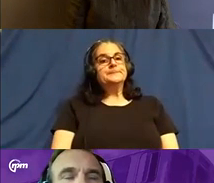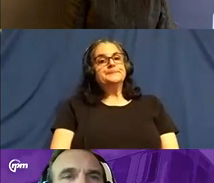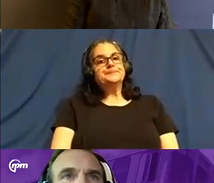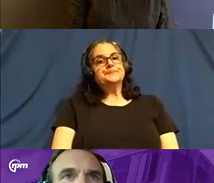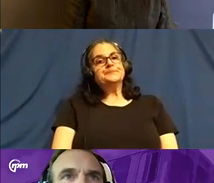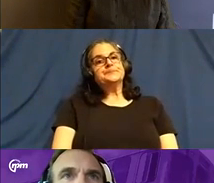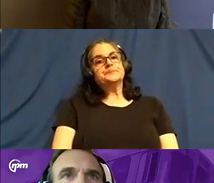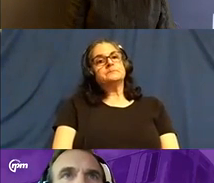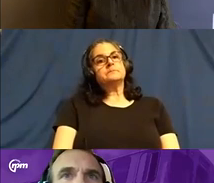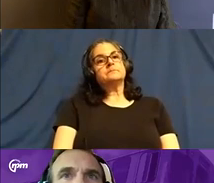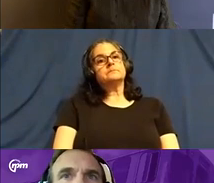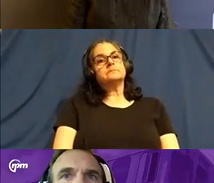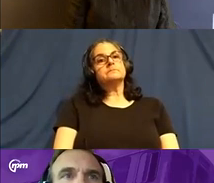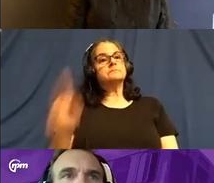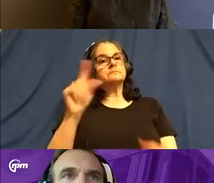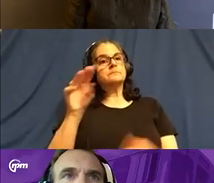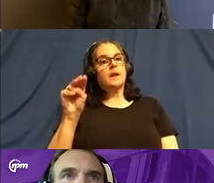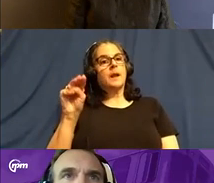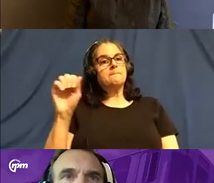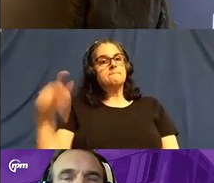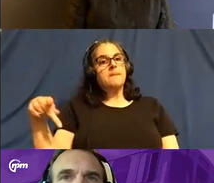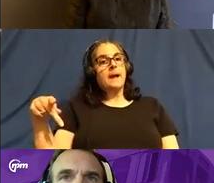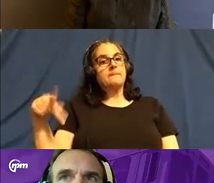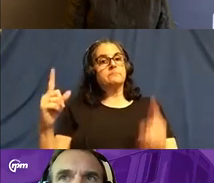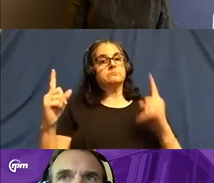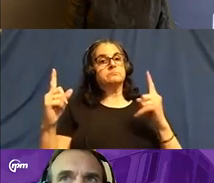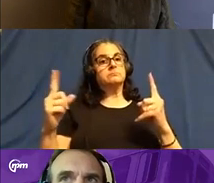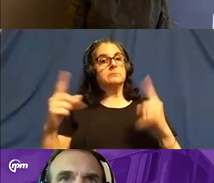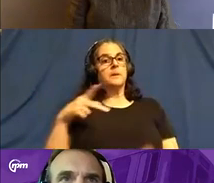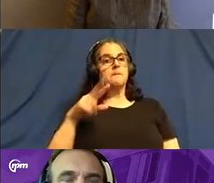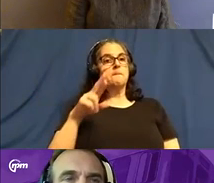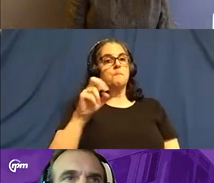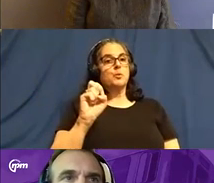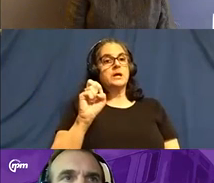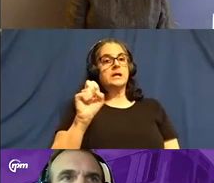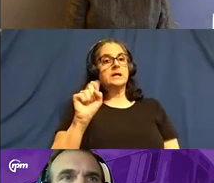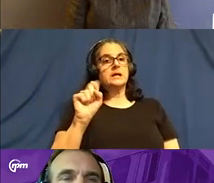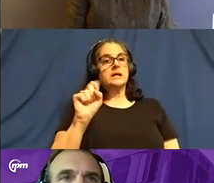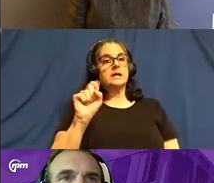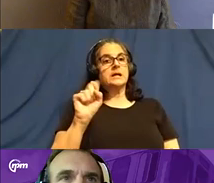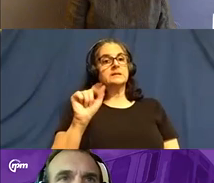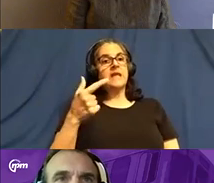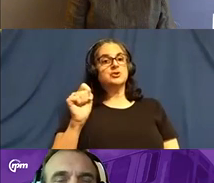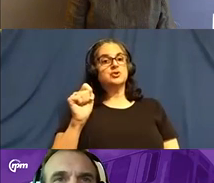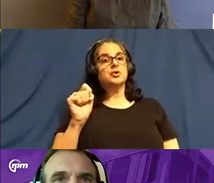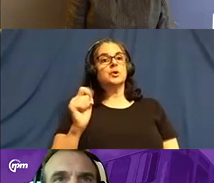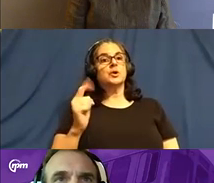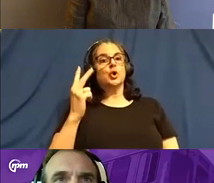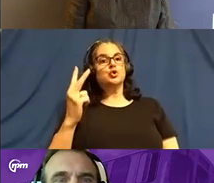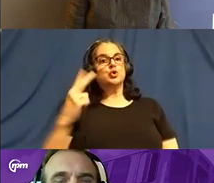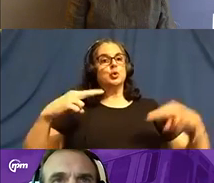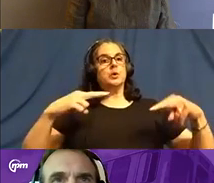the project map. The pre-stage construction is predominantly 2 interlockings. One that we just got done installing